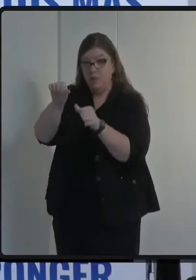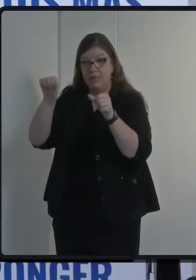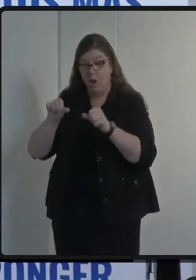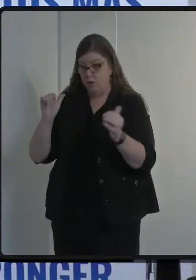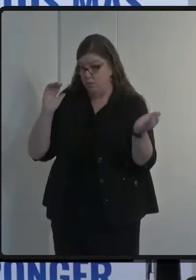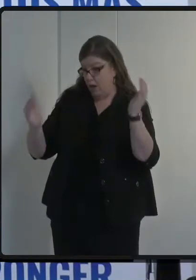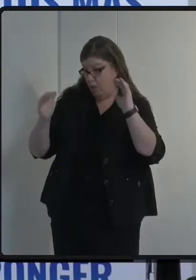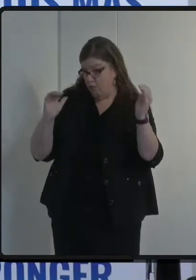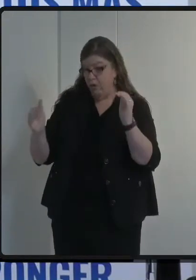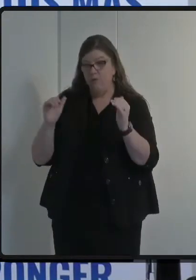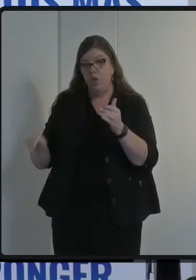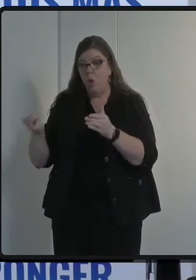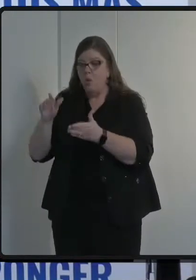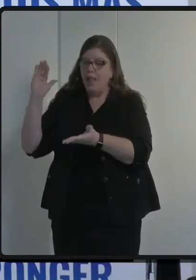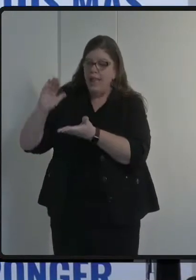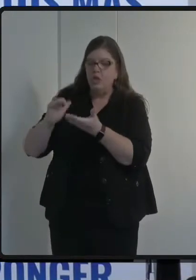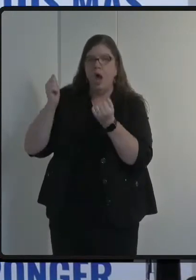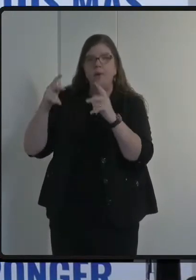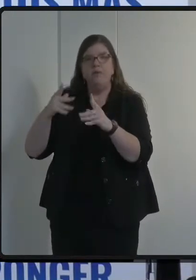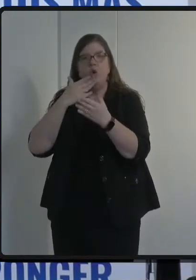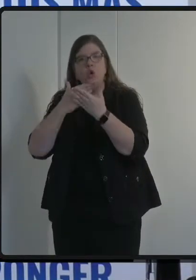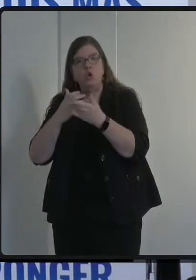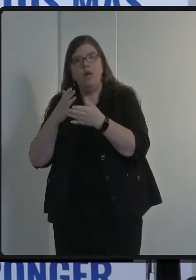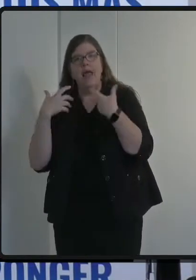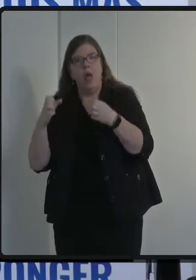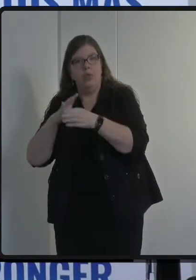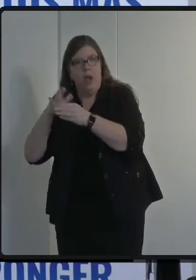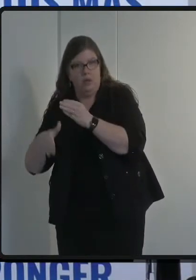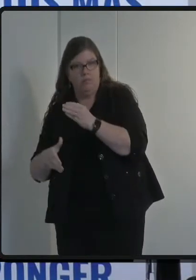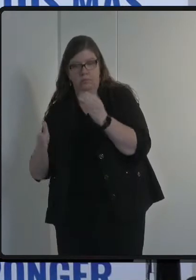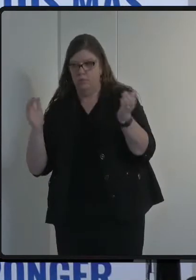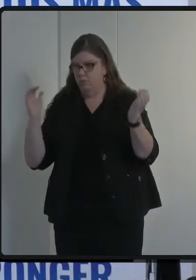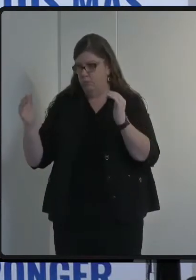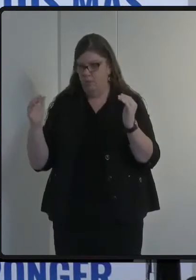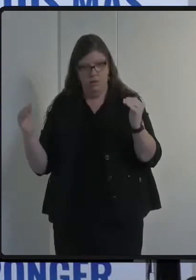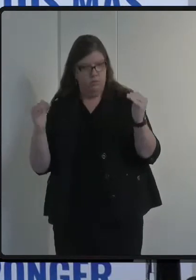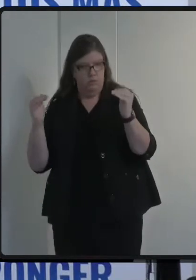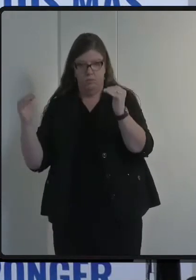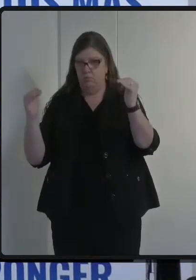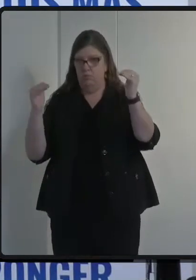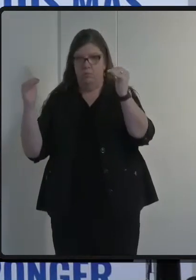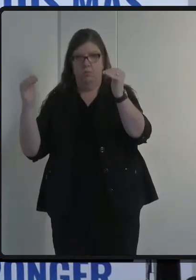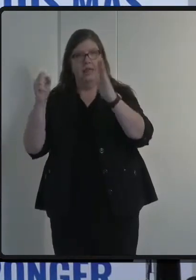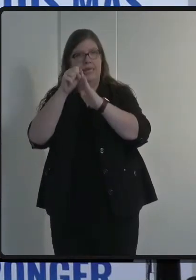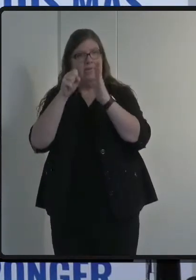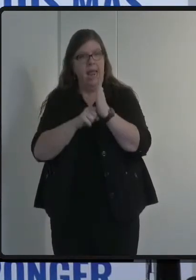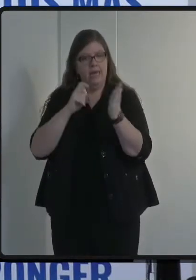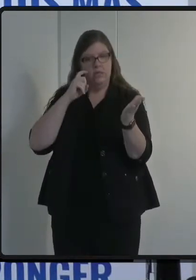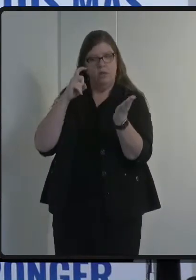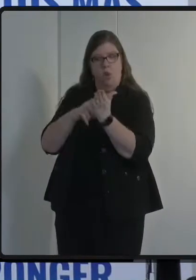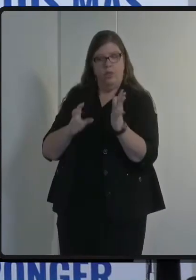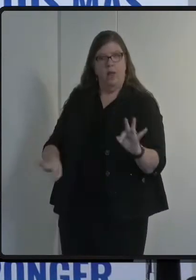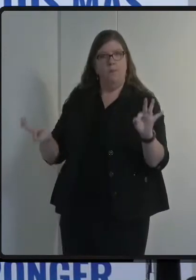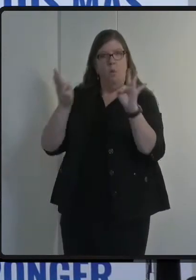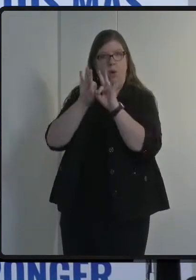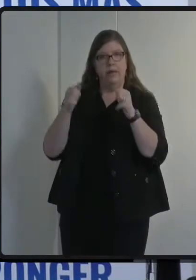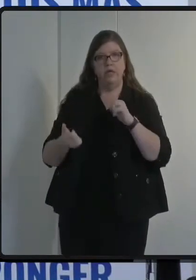the least opportunities for good health outcomes. The state is acknowledging the importance of addressing